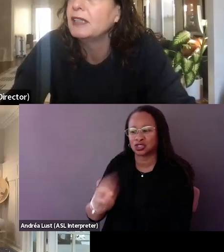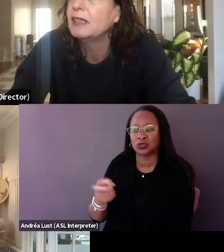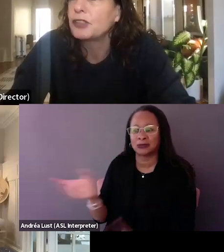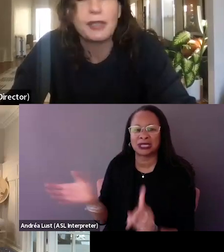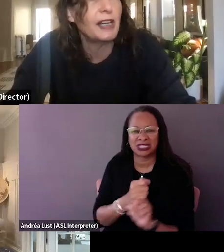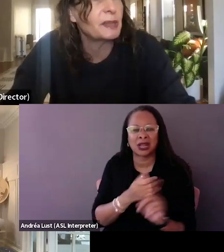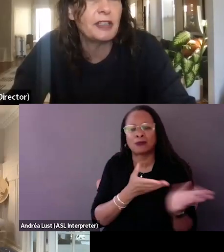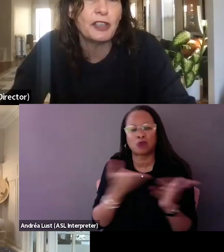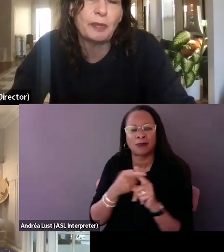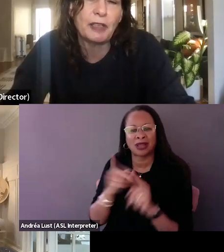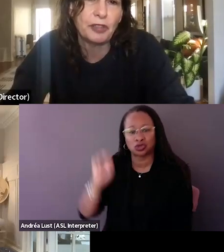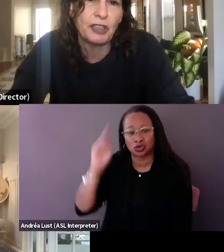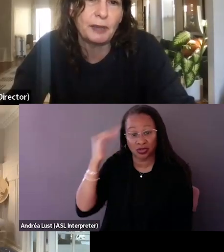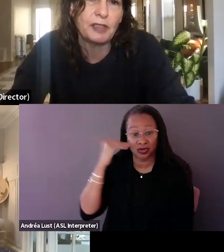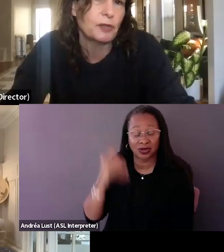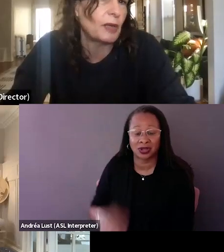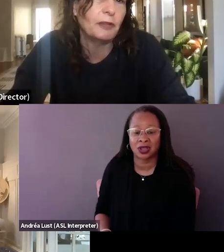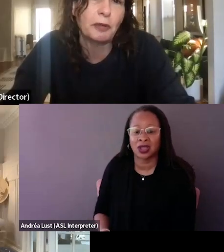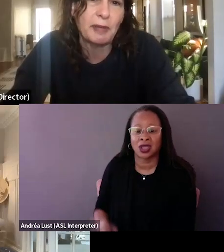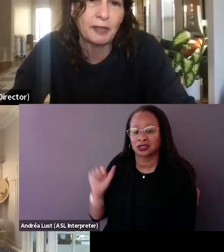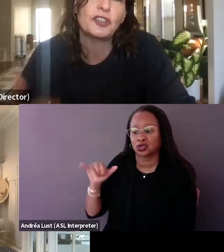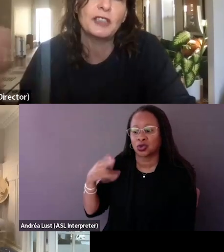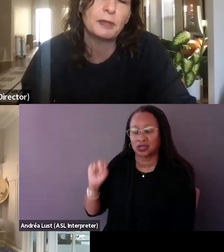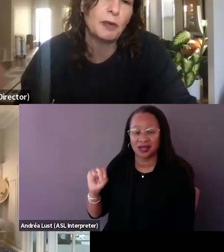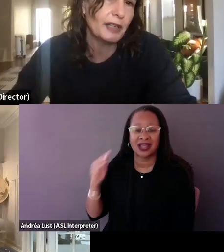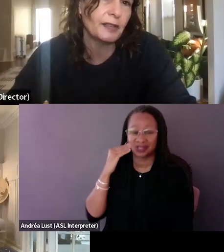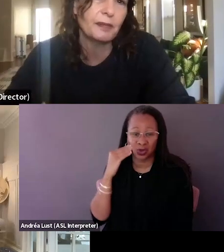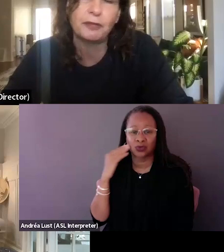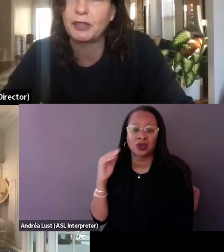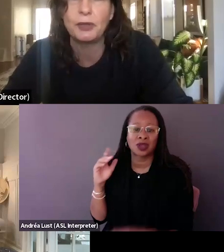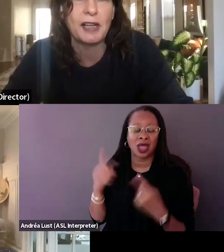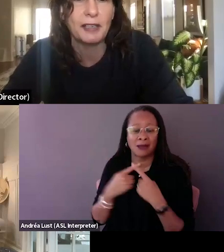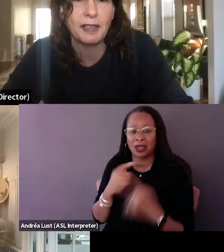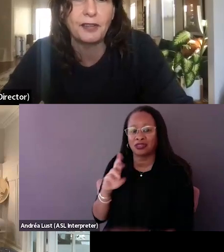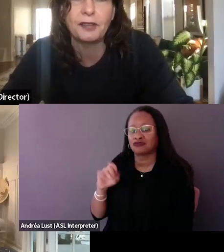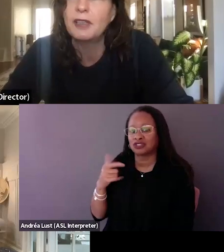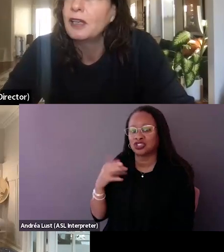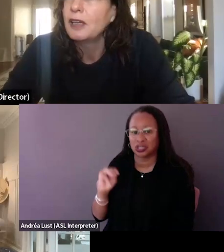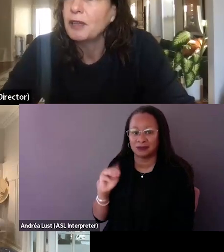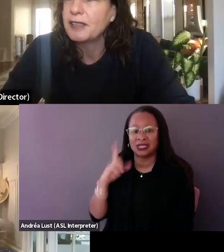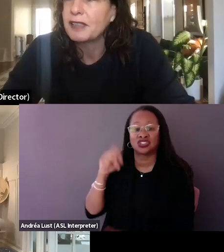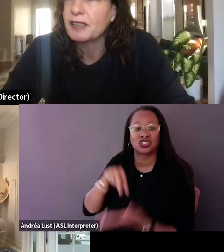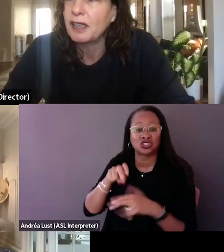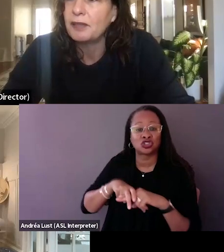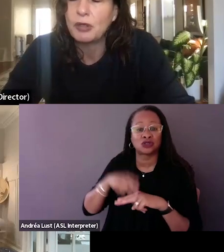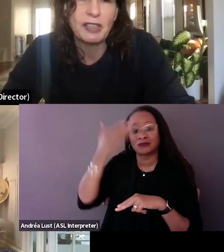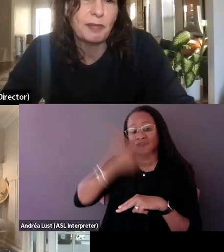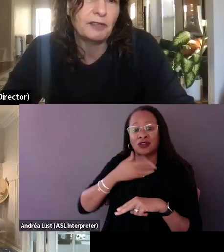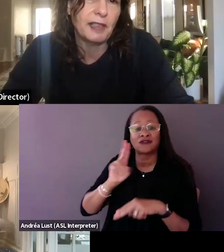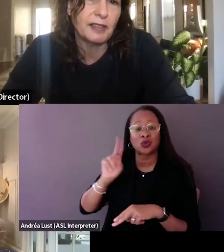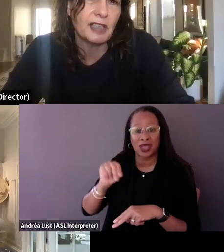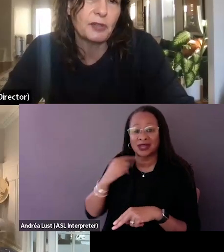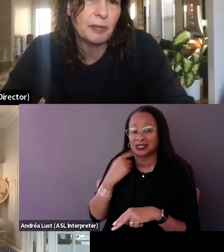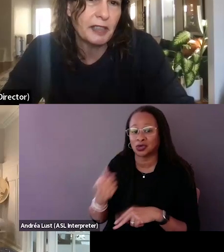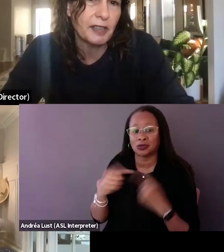Korea. So-yeon's been known by the regime since way before we met her, because she had spoken before the UN and other places, mostly